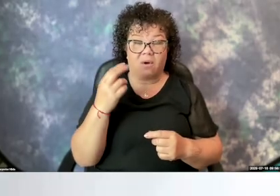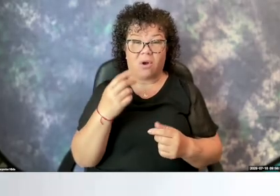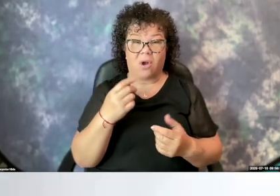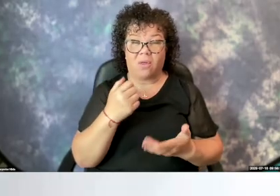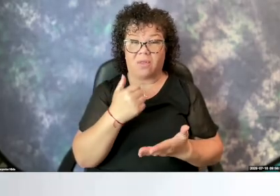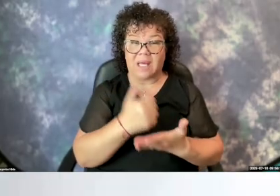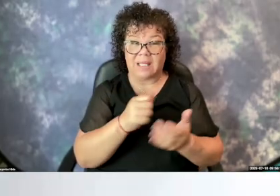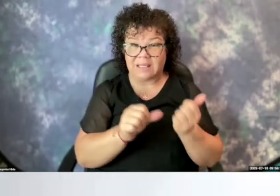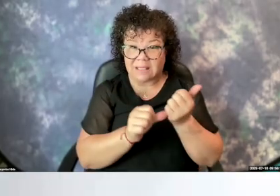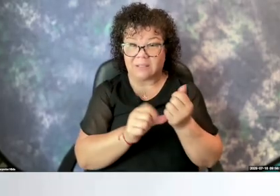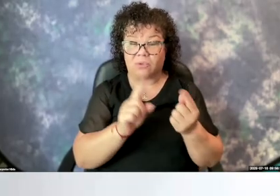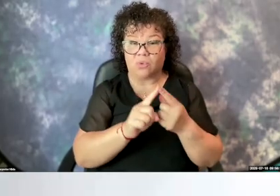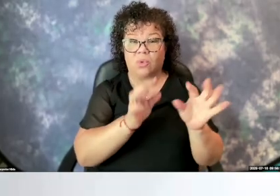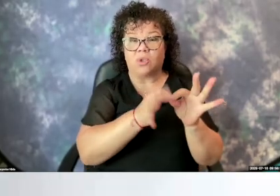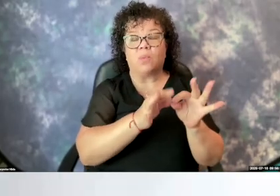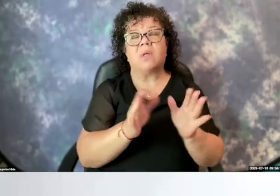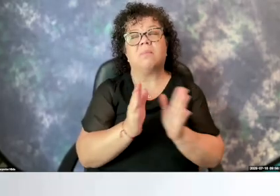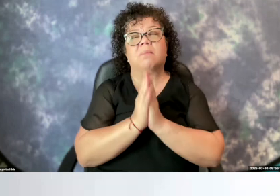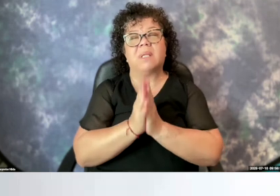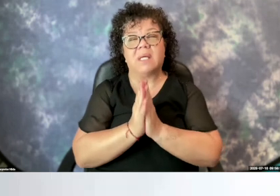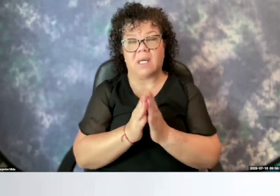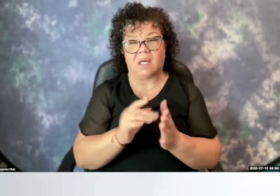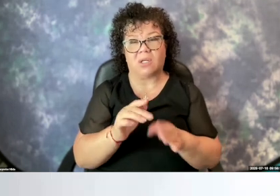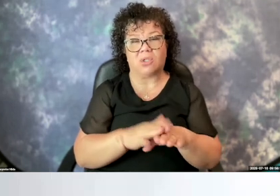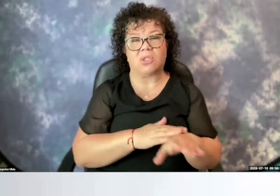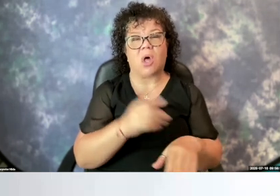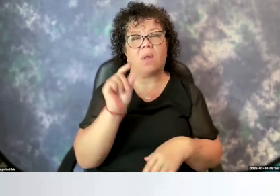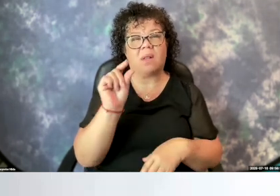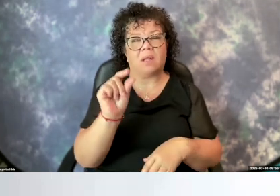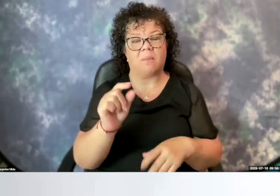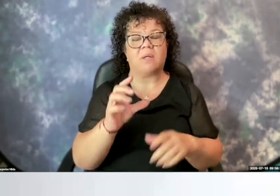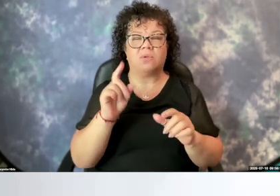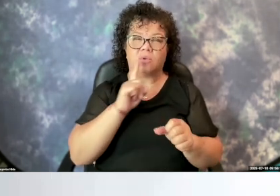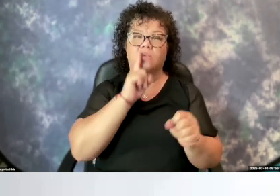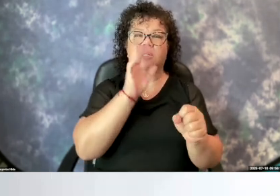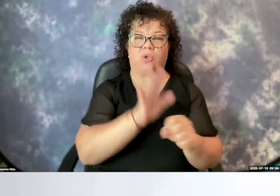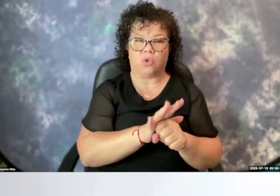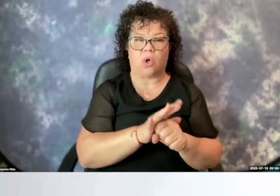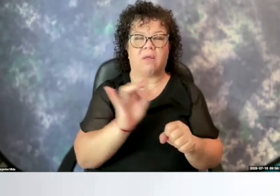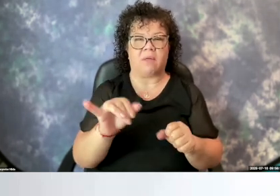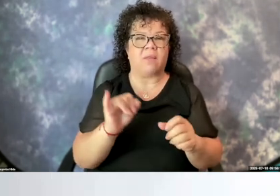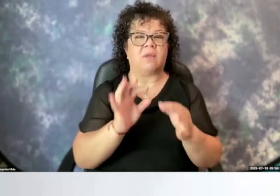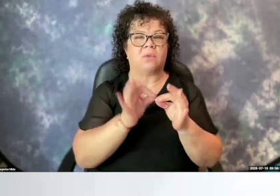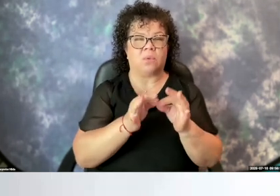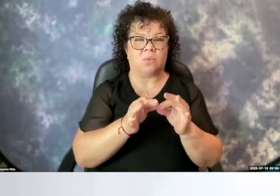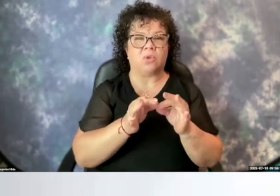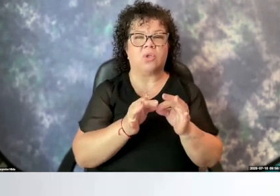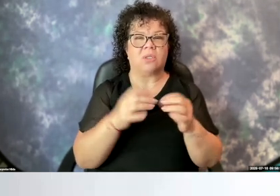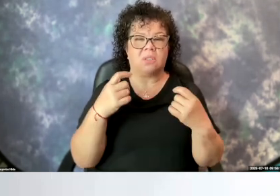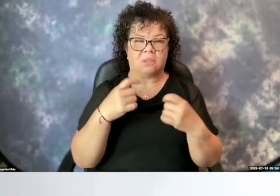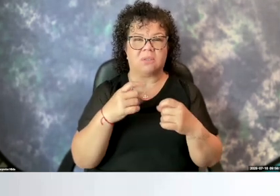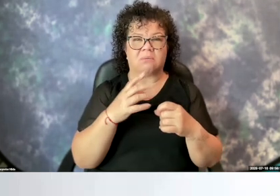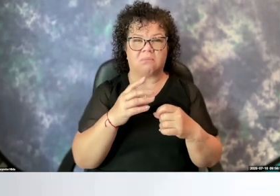interpreters, could you please slow your pace if at all possible, so that we make sure that the interpreters can